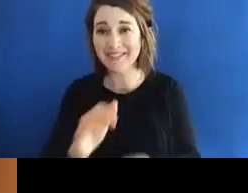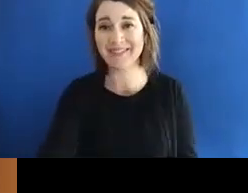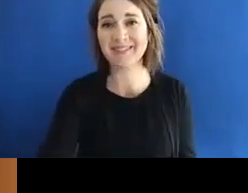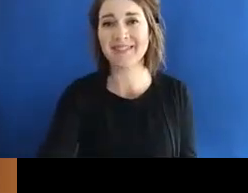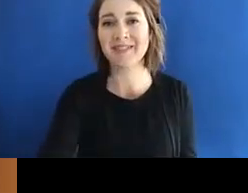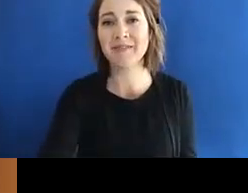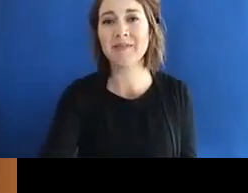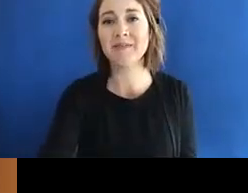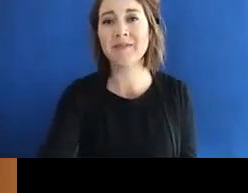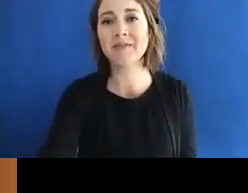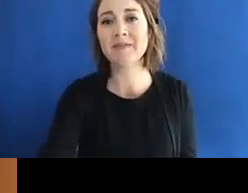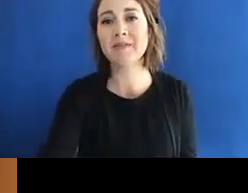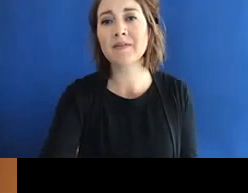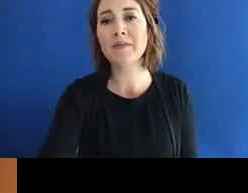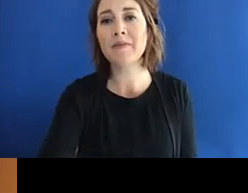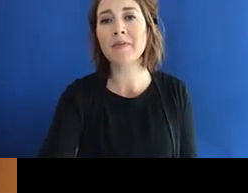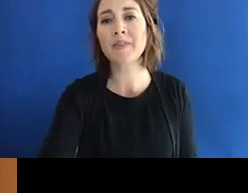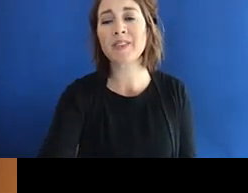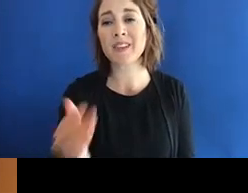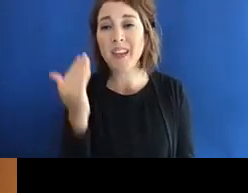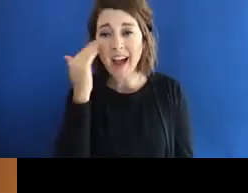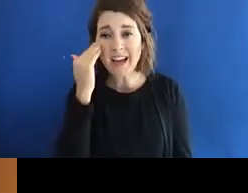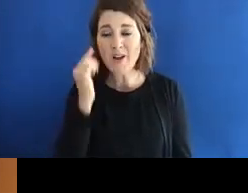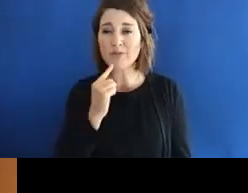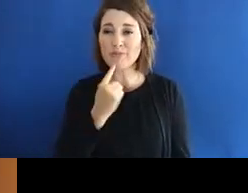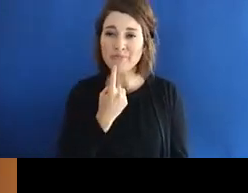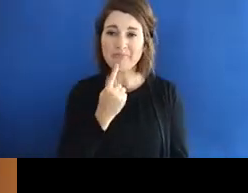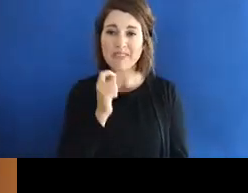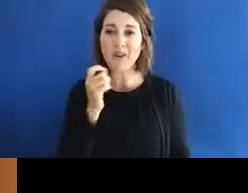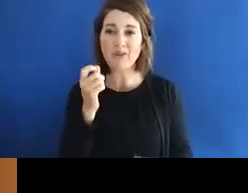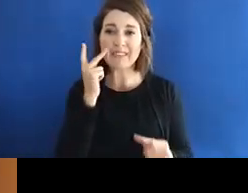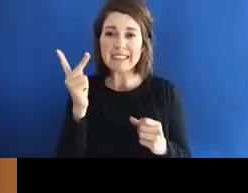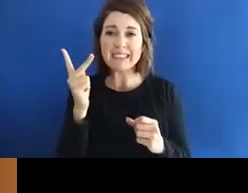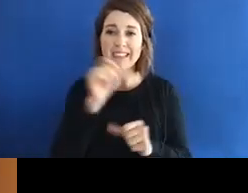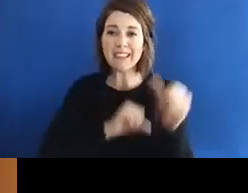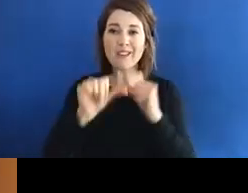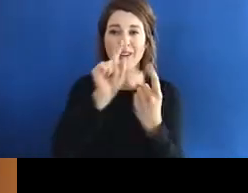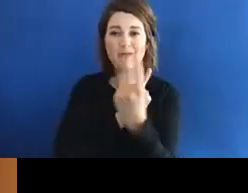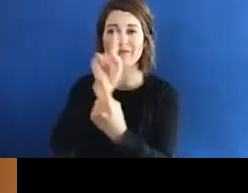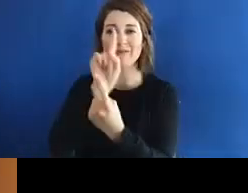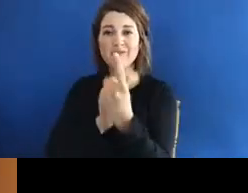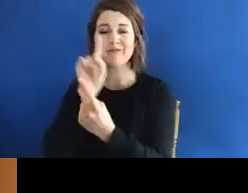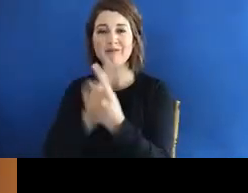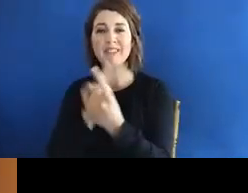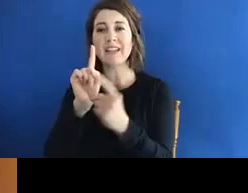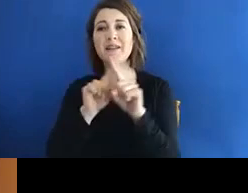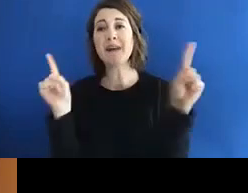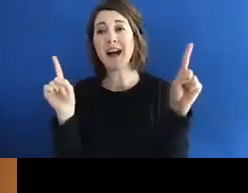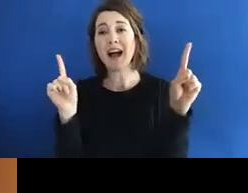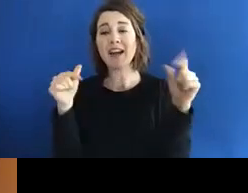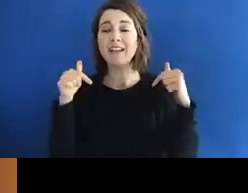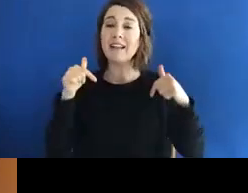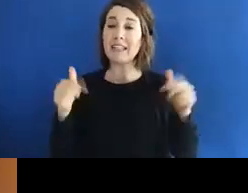the face-to-face learning and networking that benefit each of us at an in-person conference. The Summit Conference Planning Team has included lots